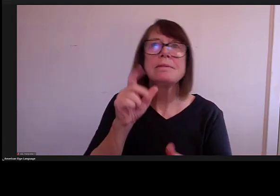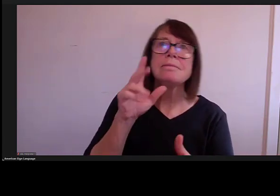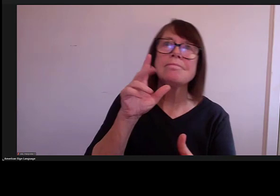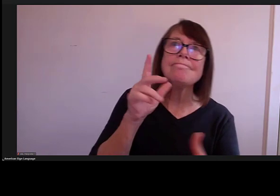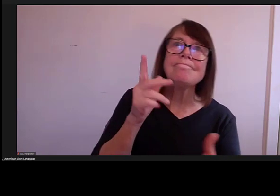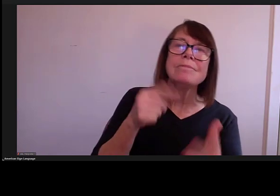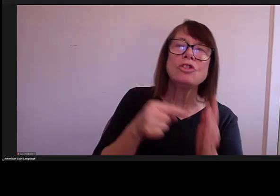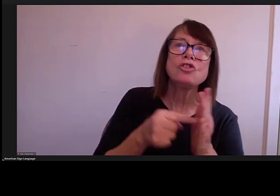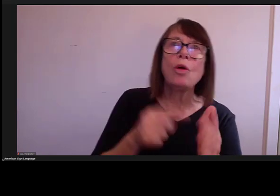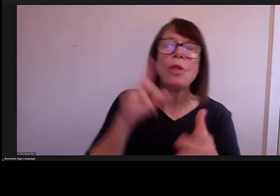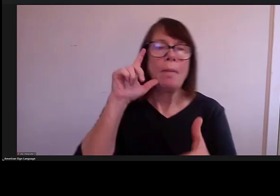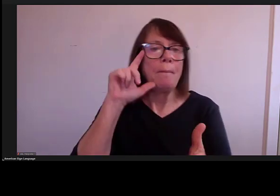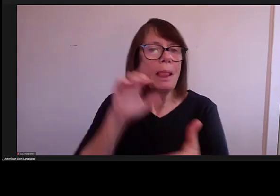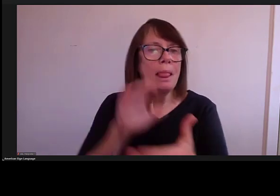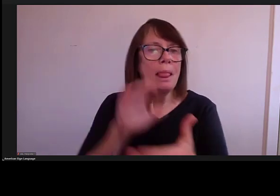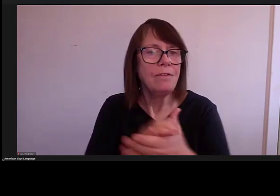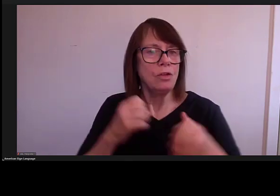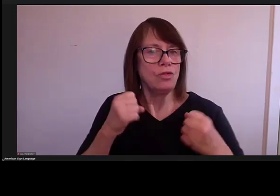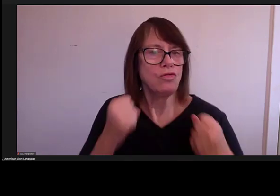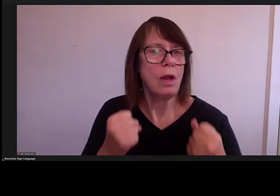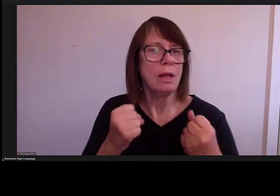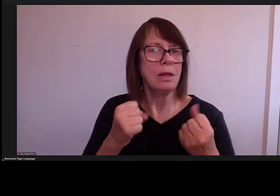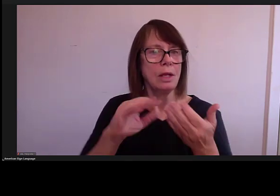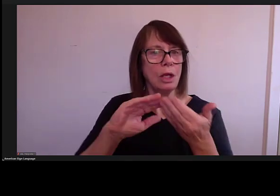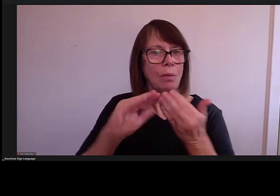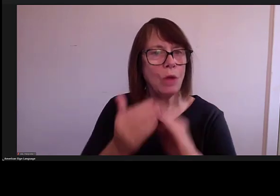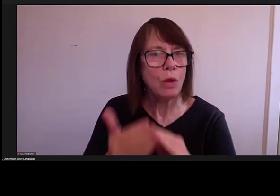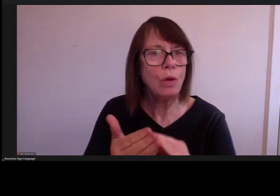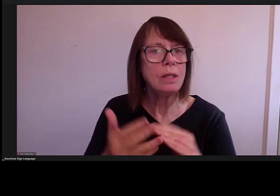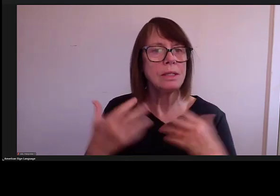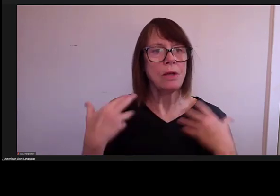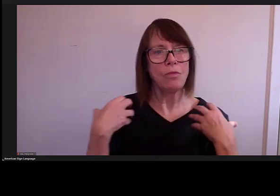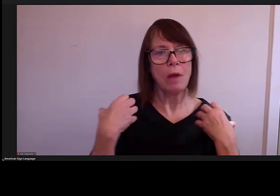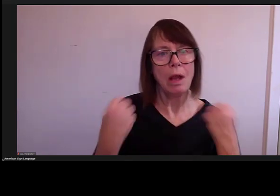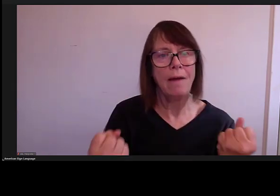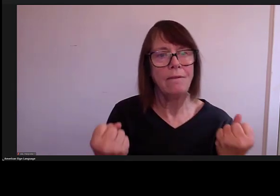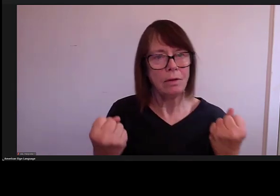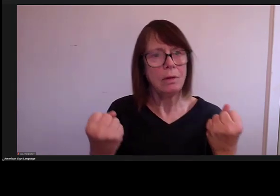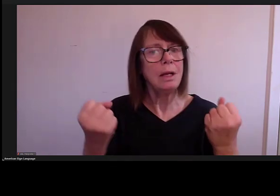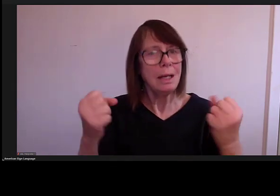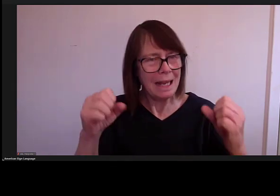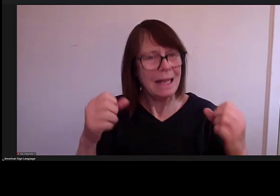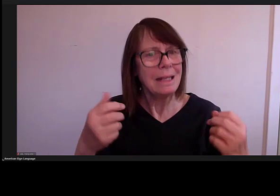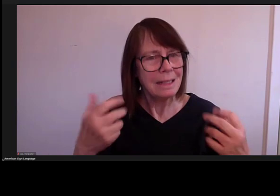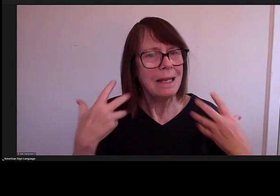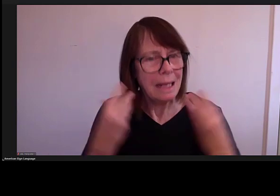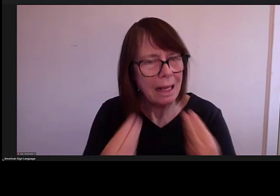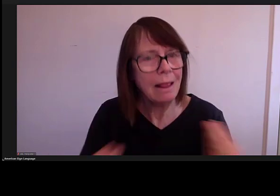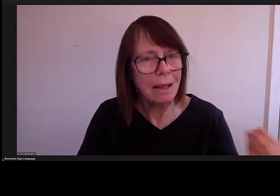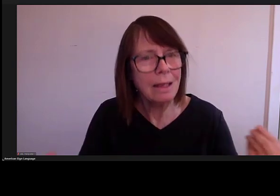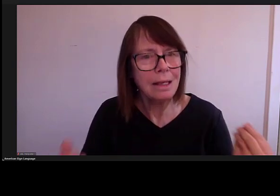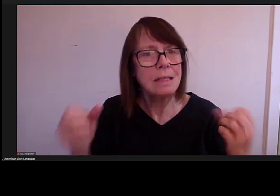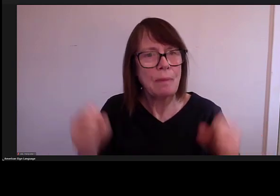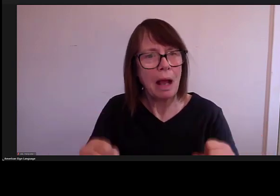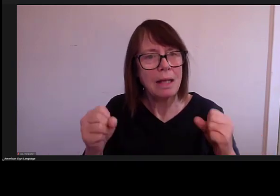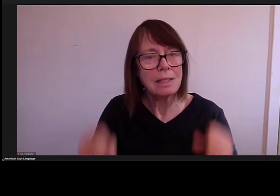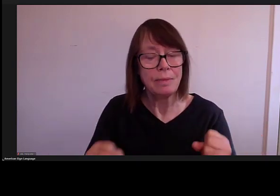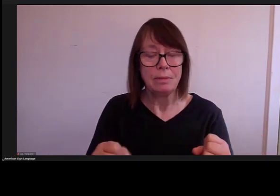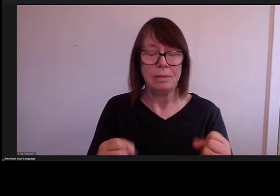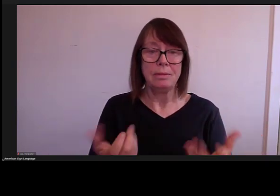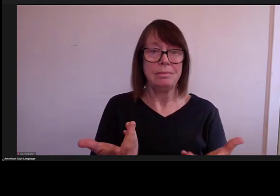individuals and communities, and the idea that recovering and healing is possible, that the answer is within individuals